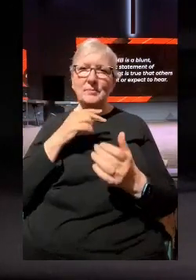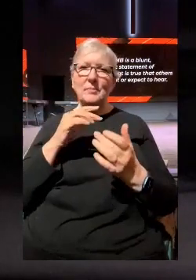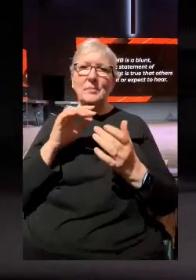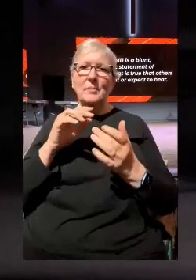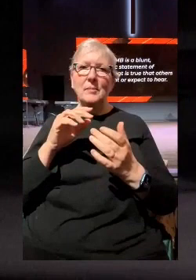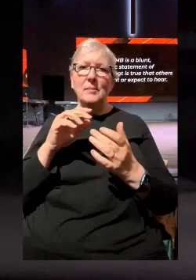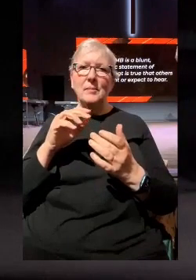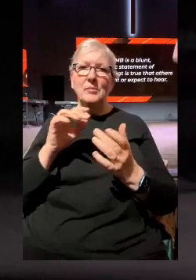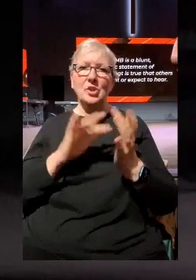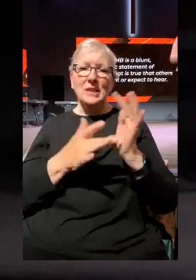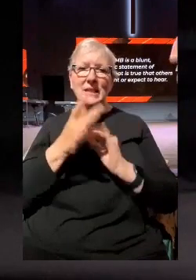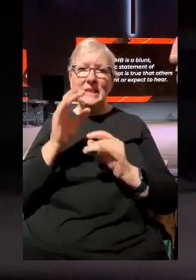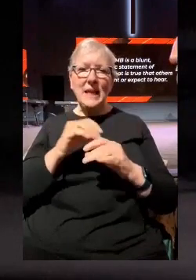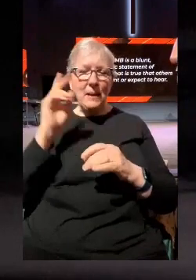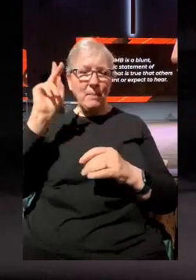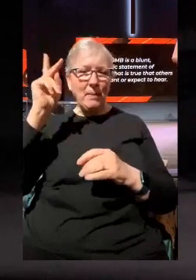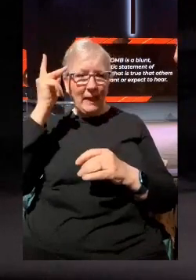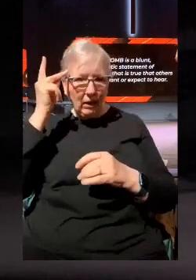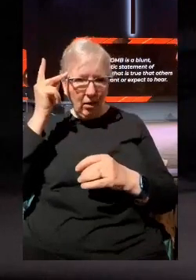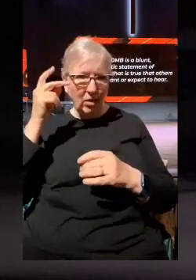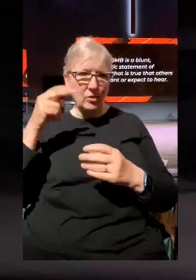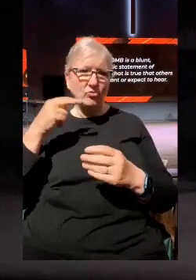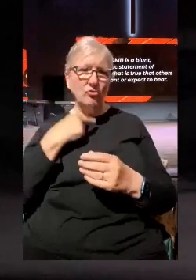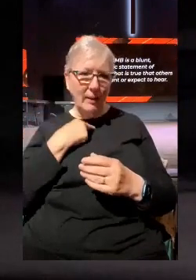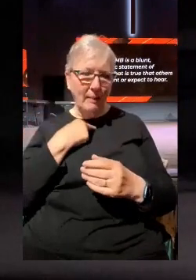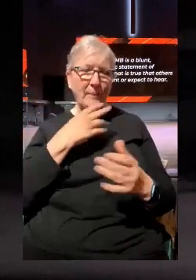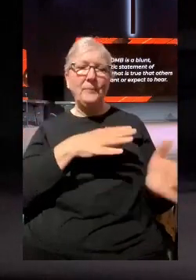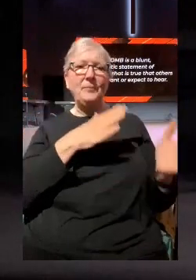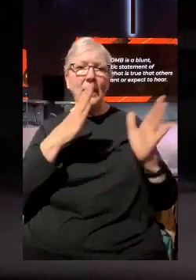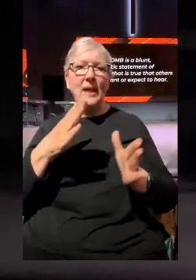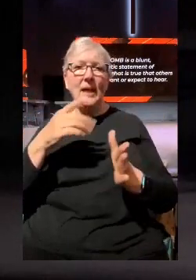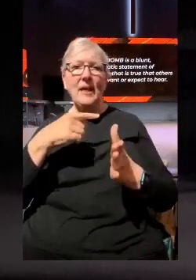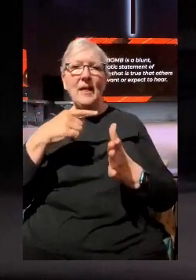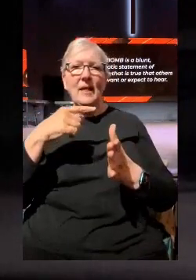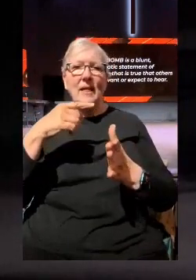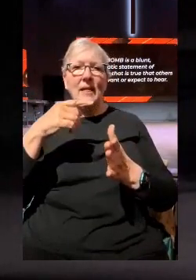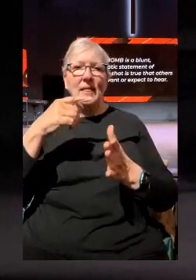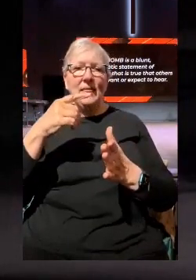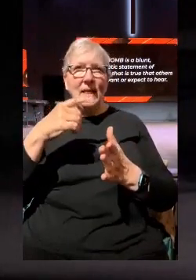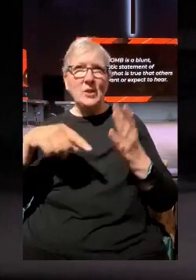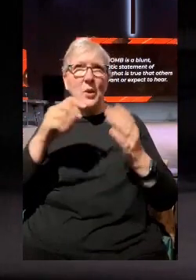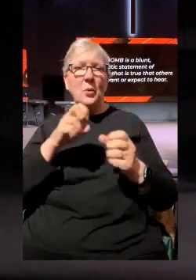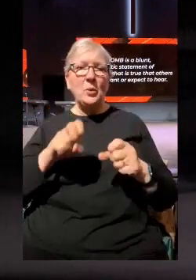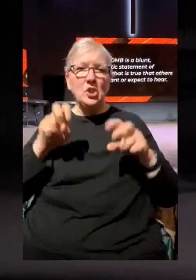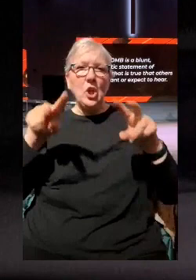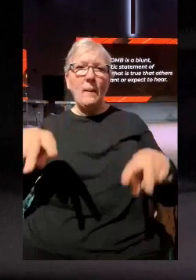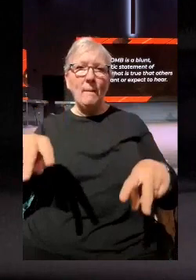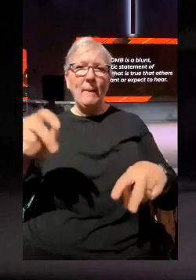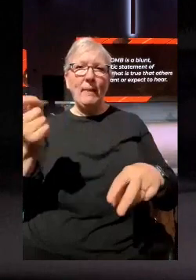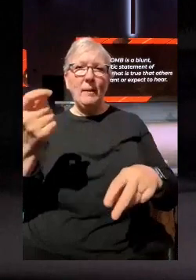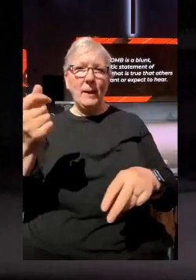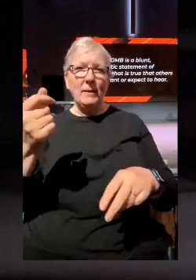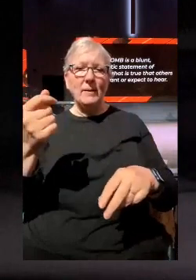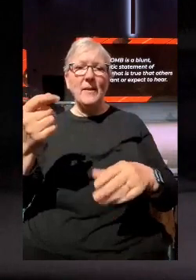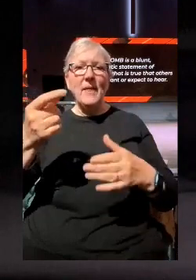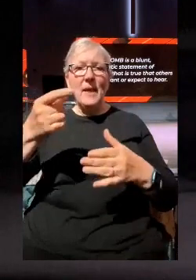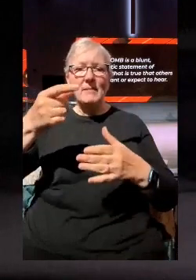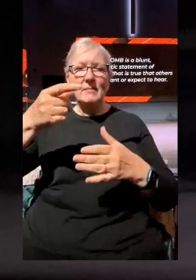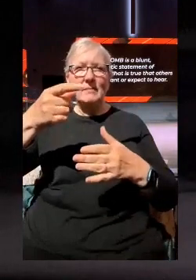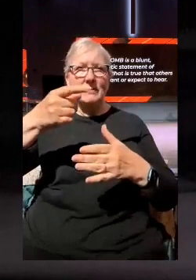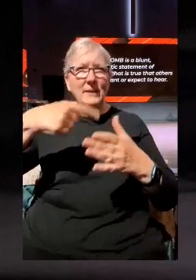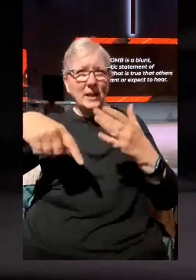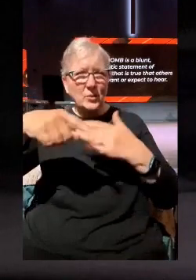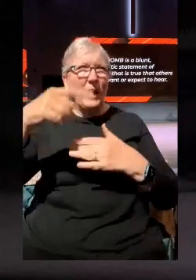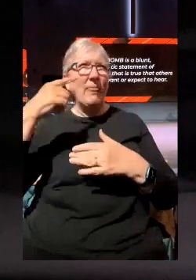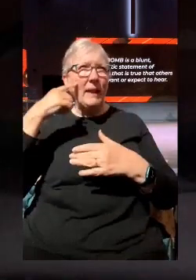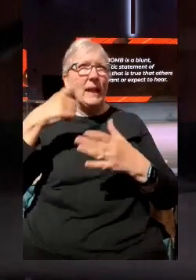we're going to take a little jump to Matthew 22, verse 34. And next week, or in the coming weeks, I think maybe next week,